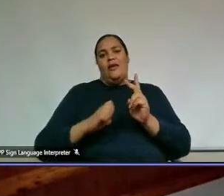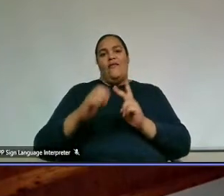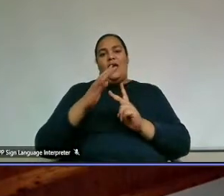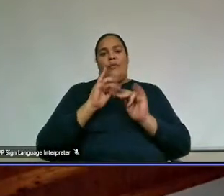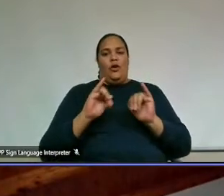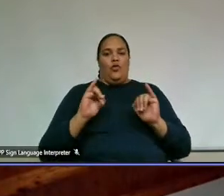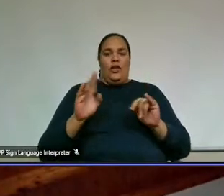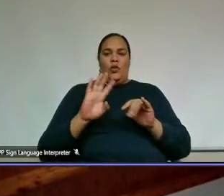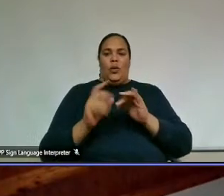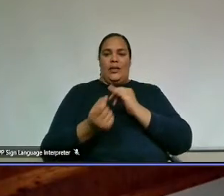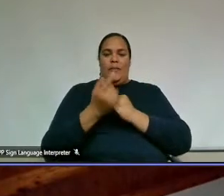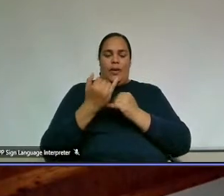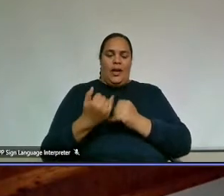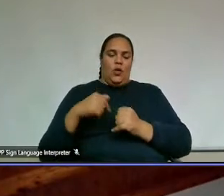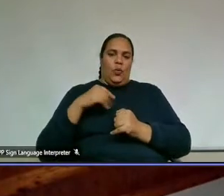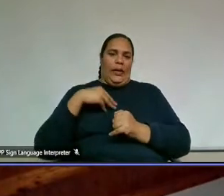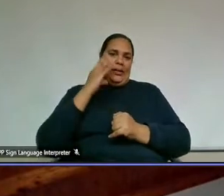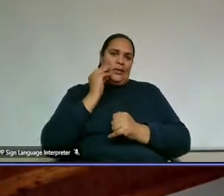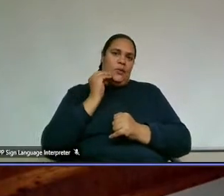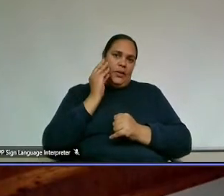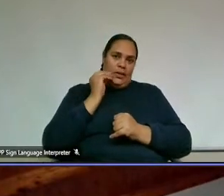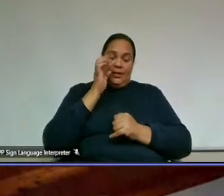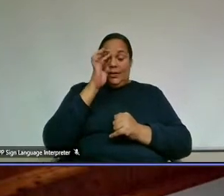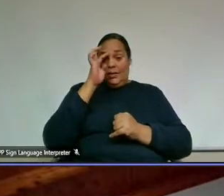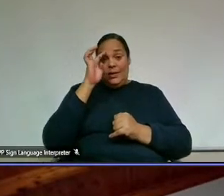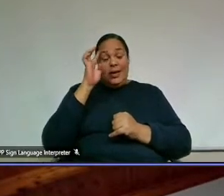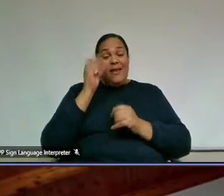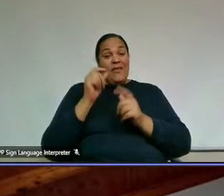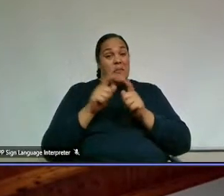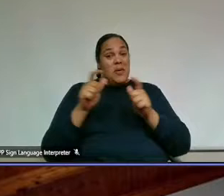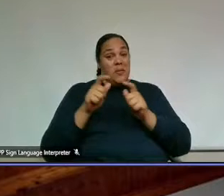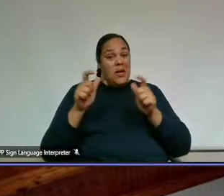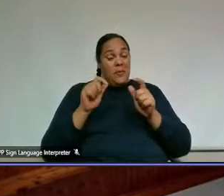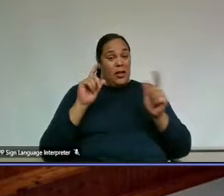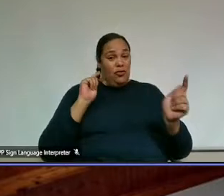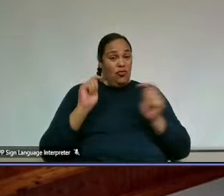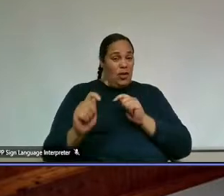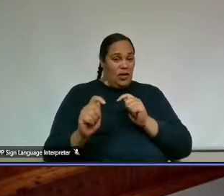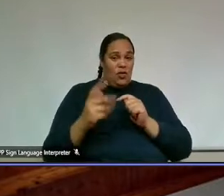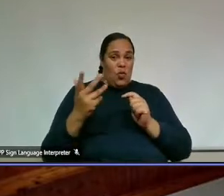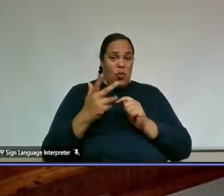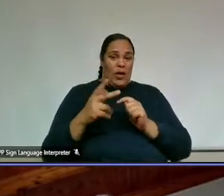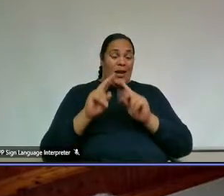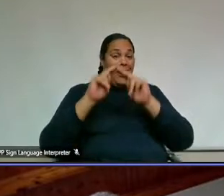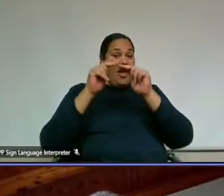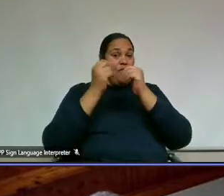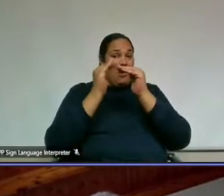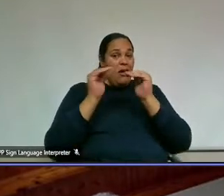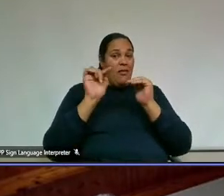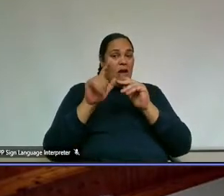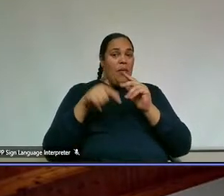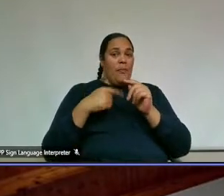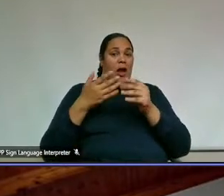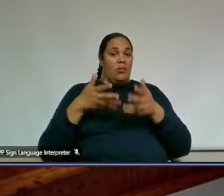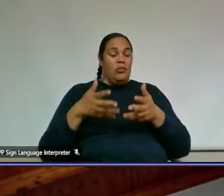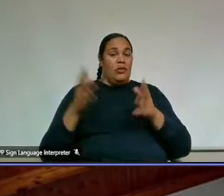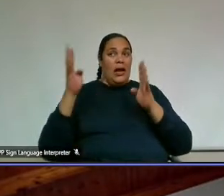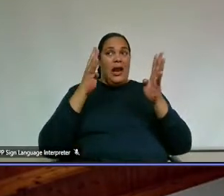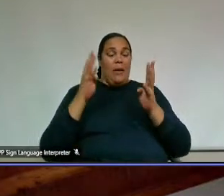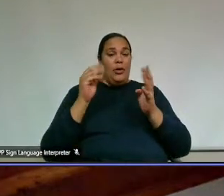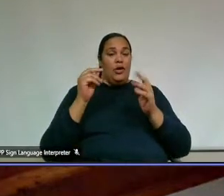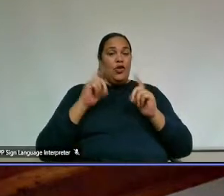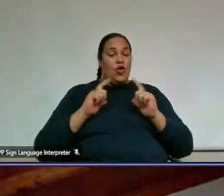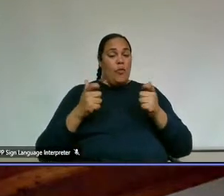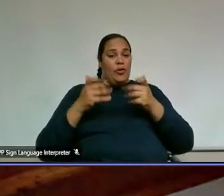crises that are facing us at the moment. There's a massive shift at national level in terms of the President's Climate Commission and